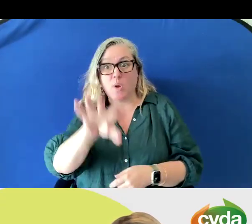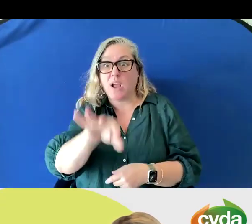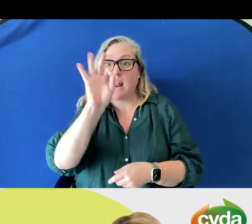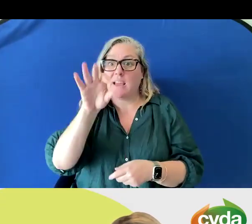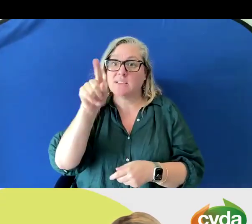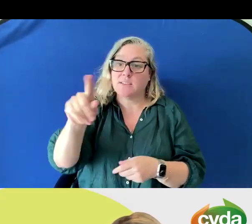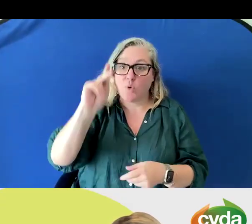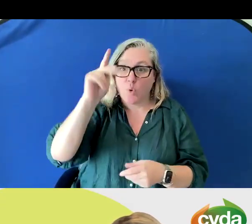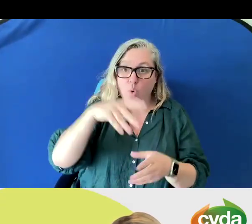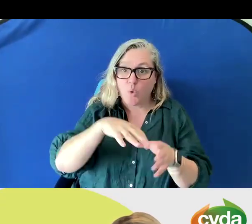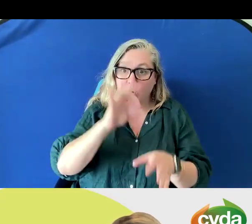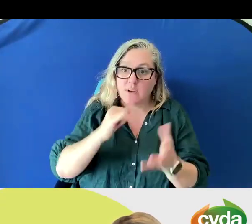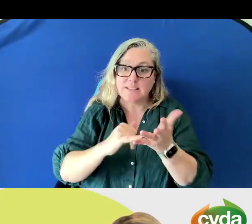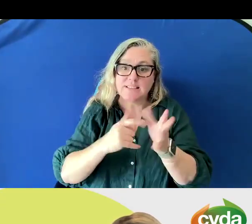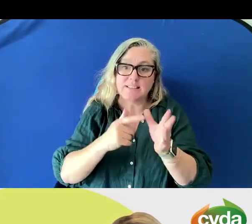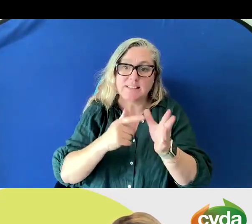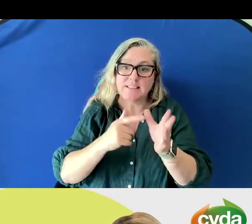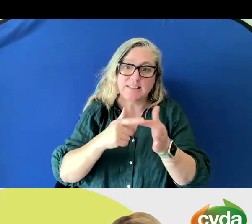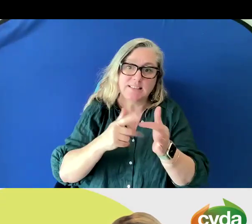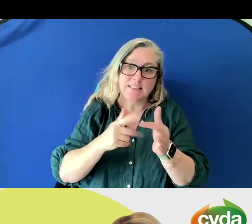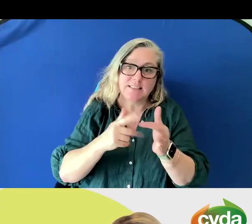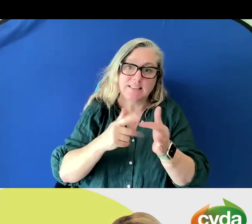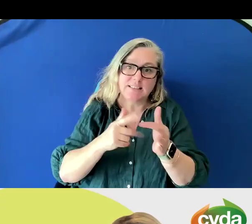Australia in 2016.